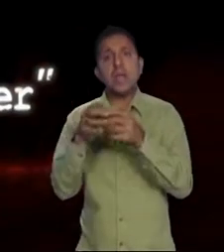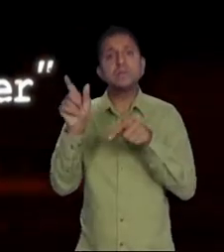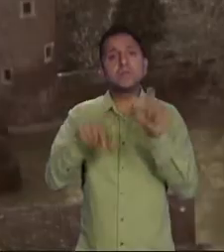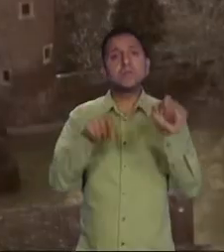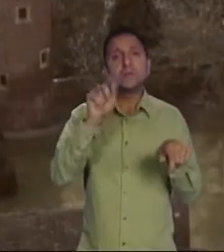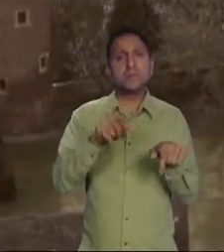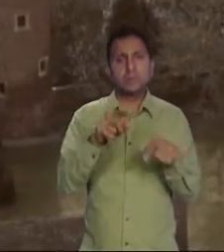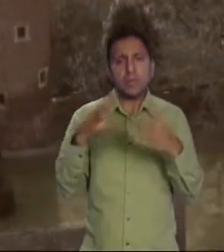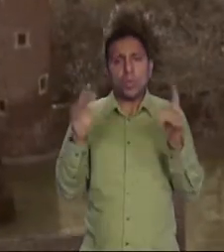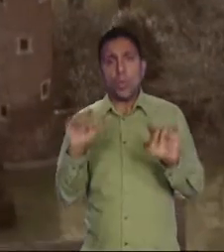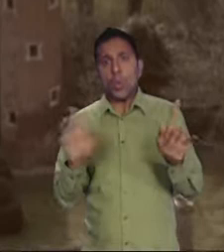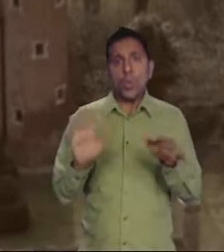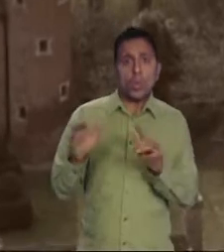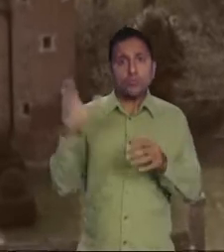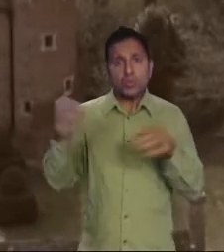agency.